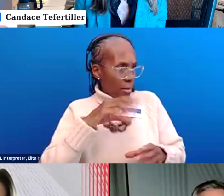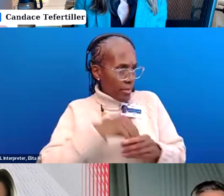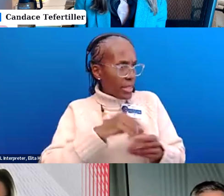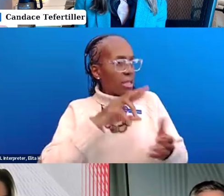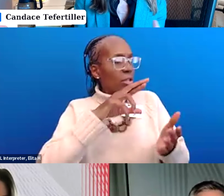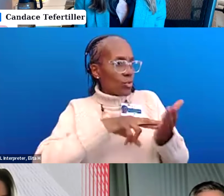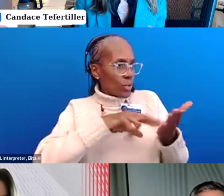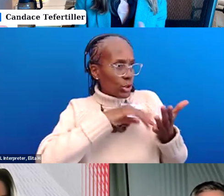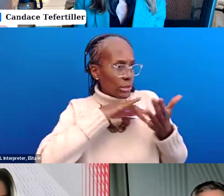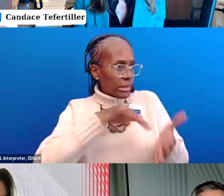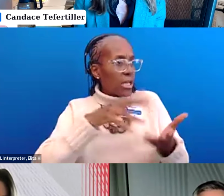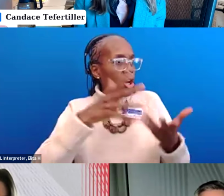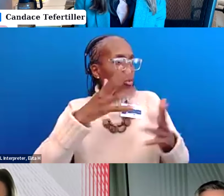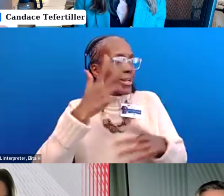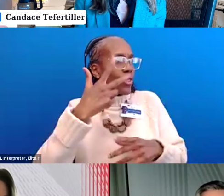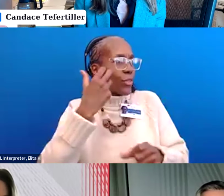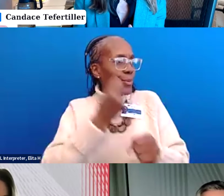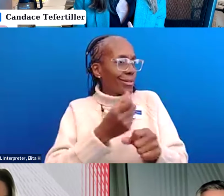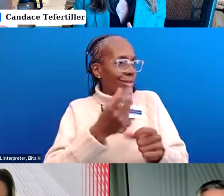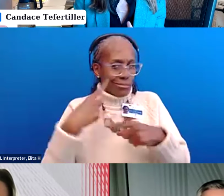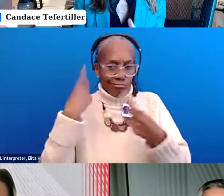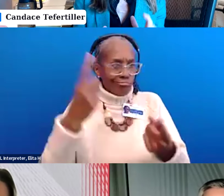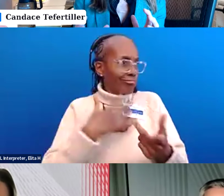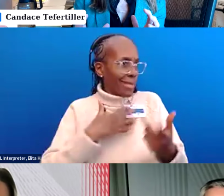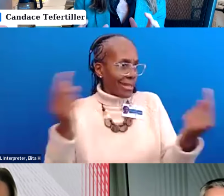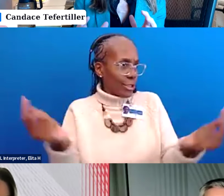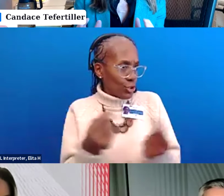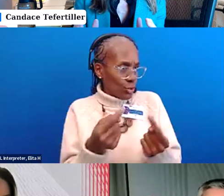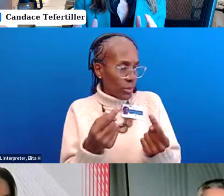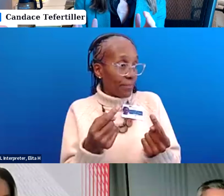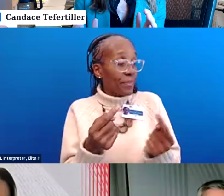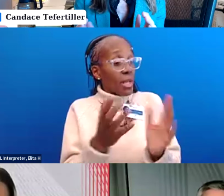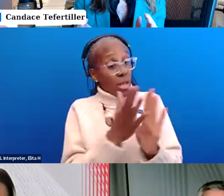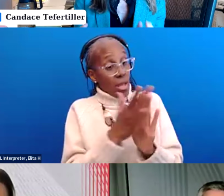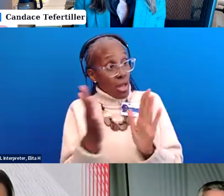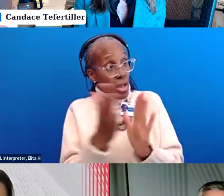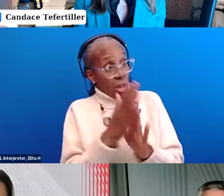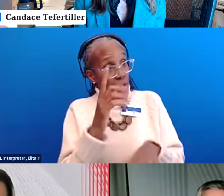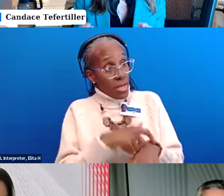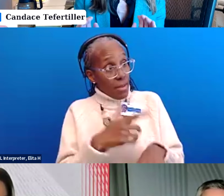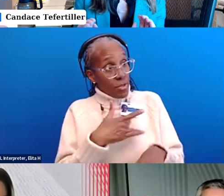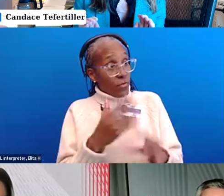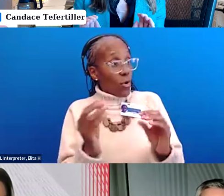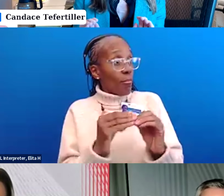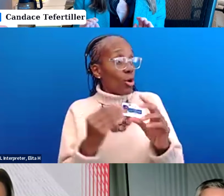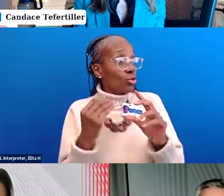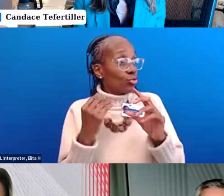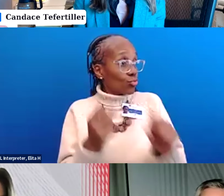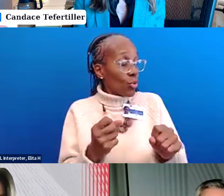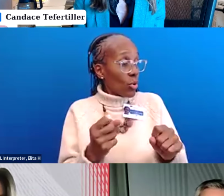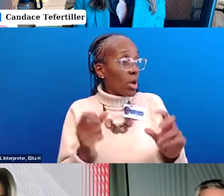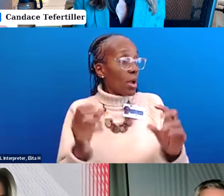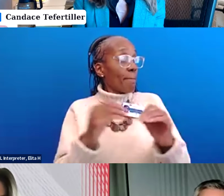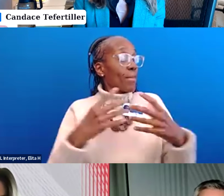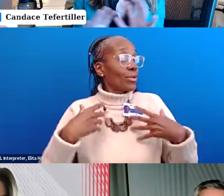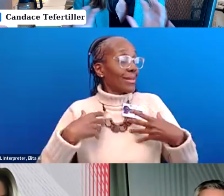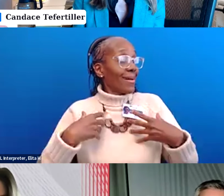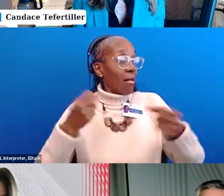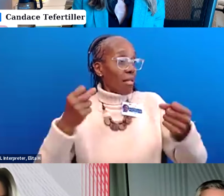in the study, she was already 3 years post-injury, and it was the period of time in which she felt the strongest and the